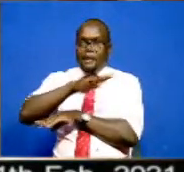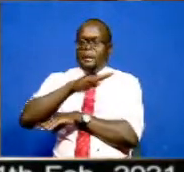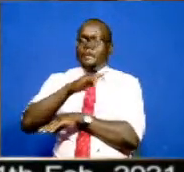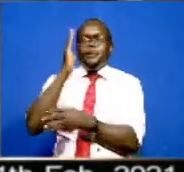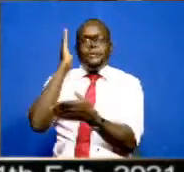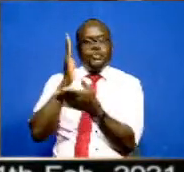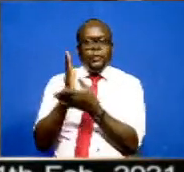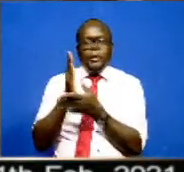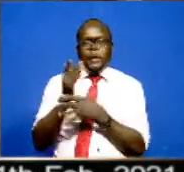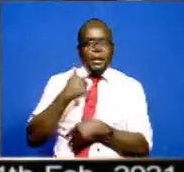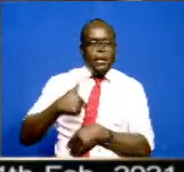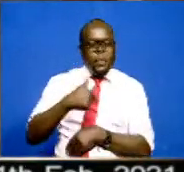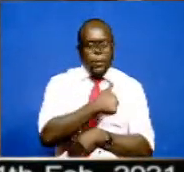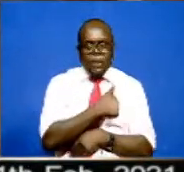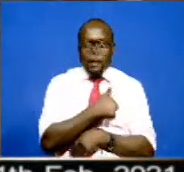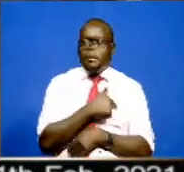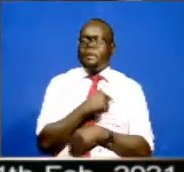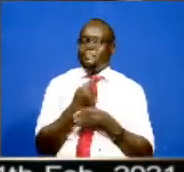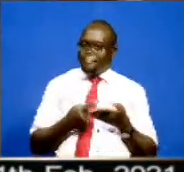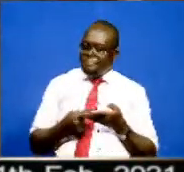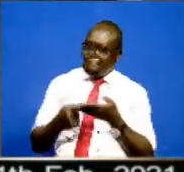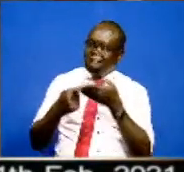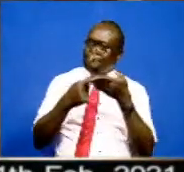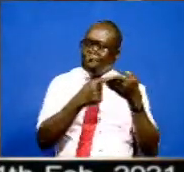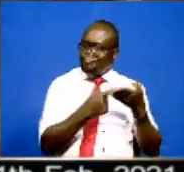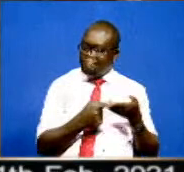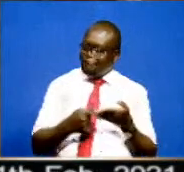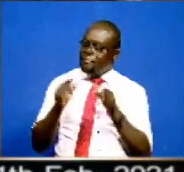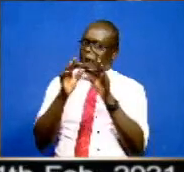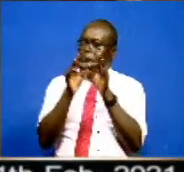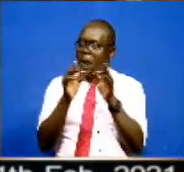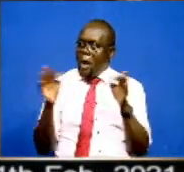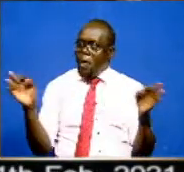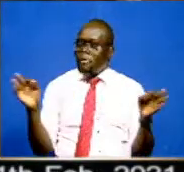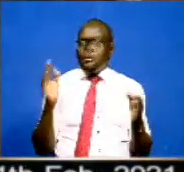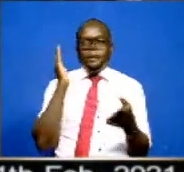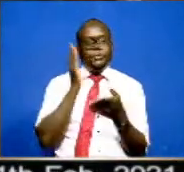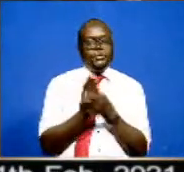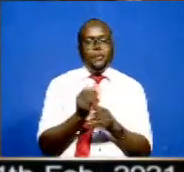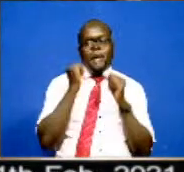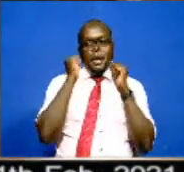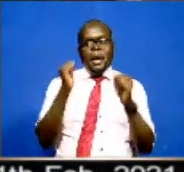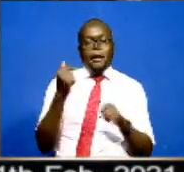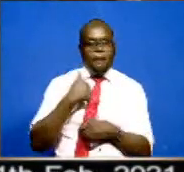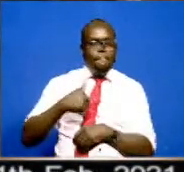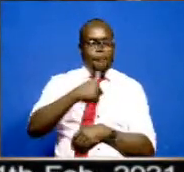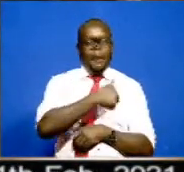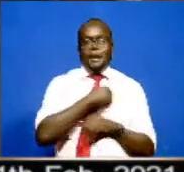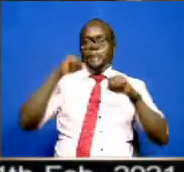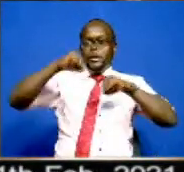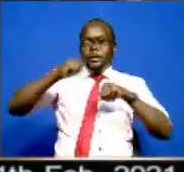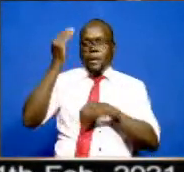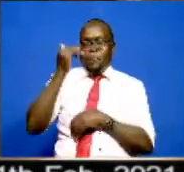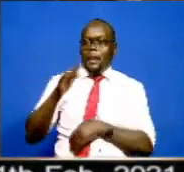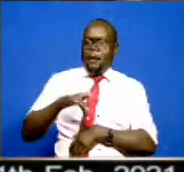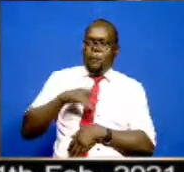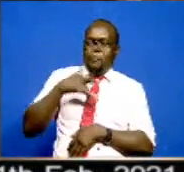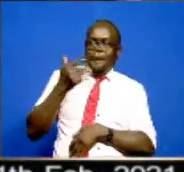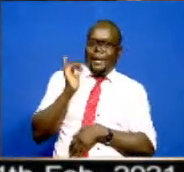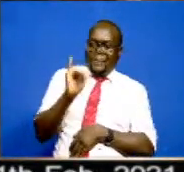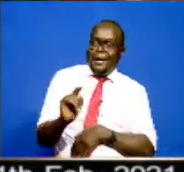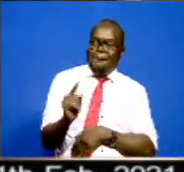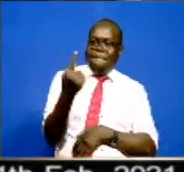really labored the point, and it was not very easy for us to agree, because we felt that